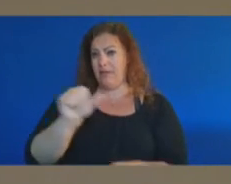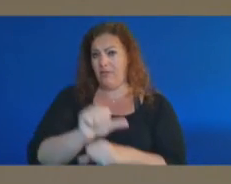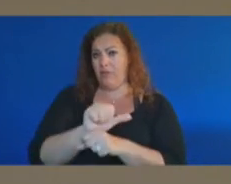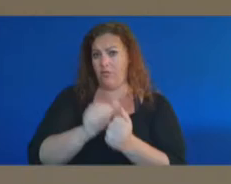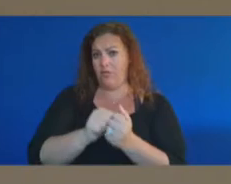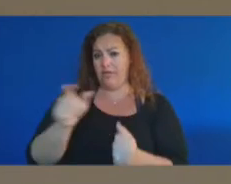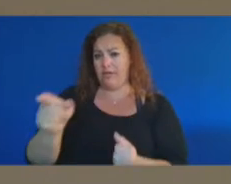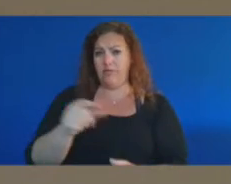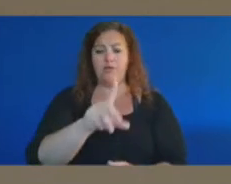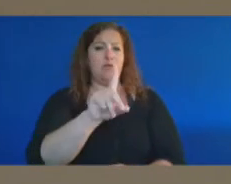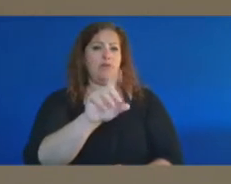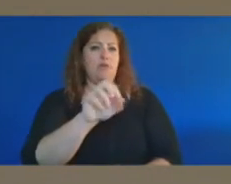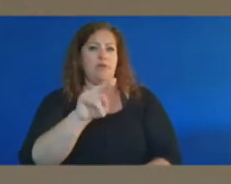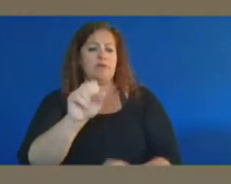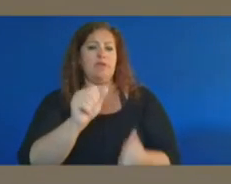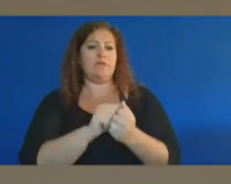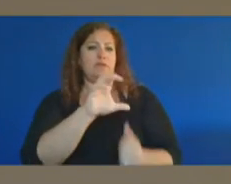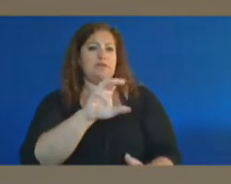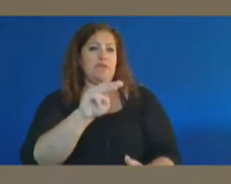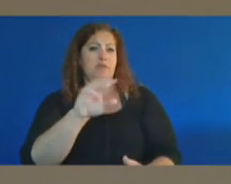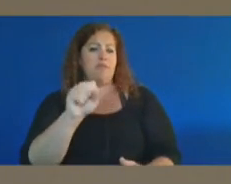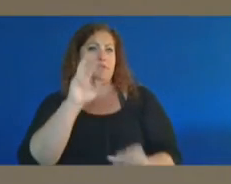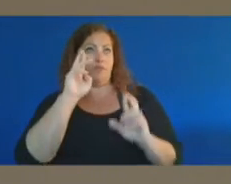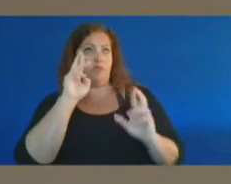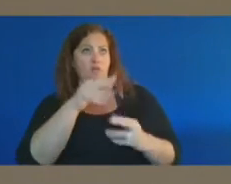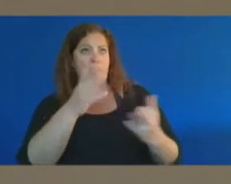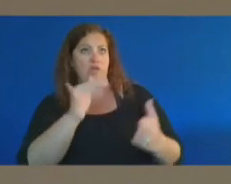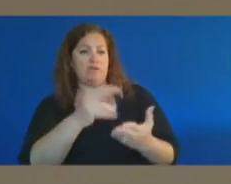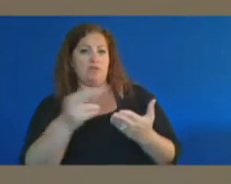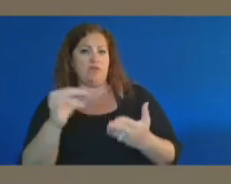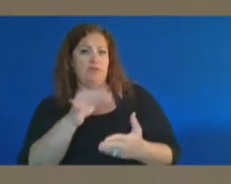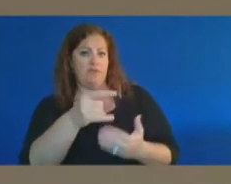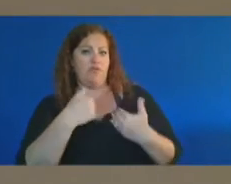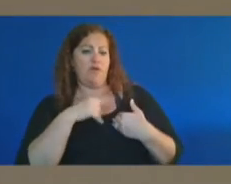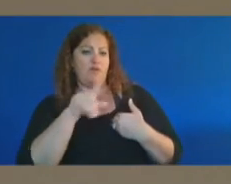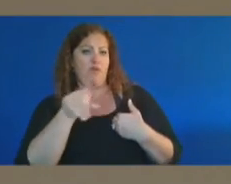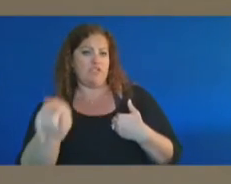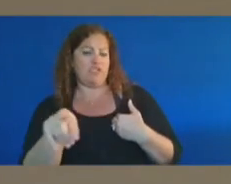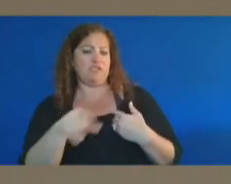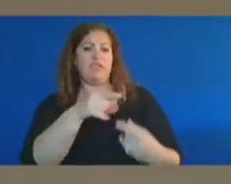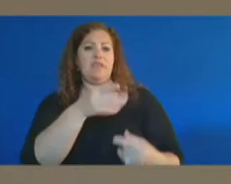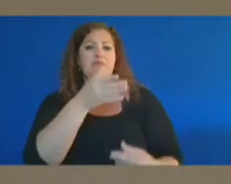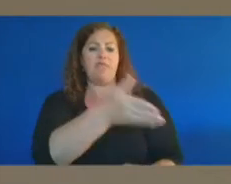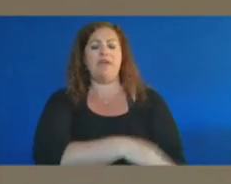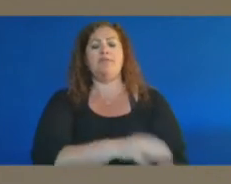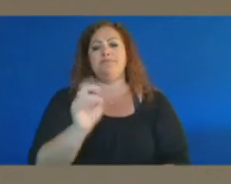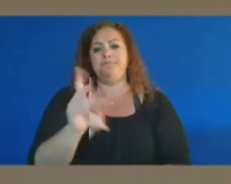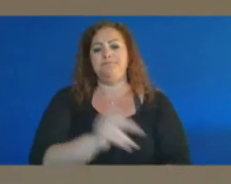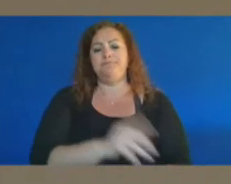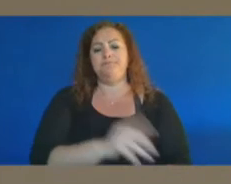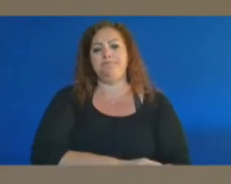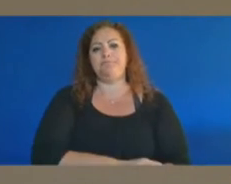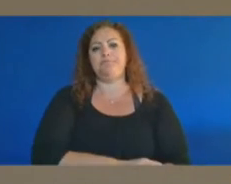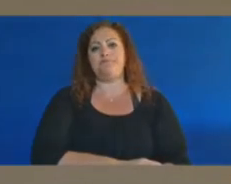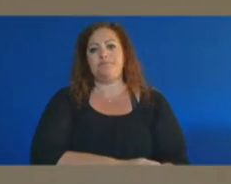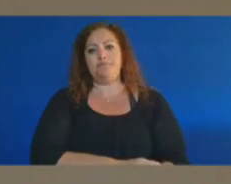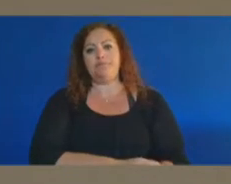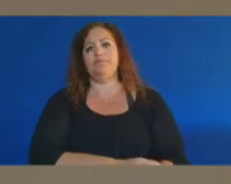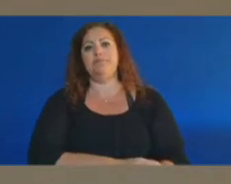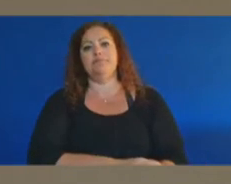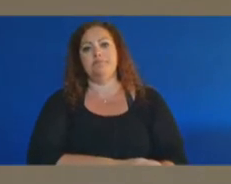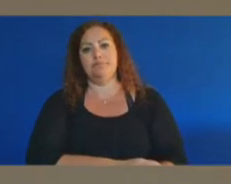Dennis is CMS and we hope he's here as a resource if you have questions there he's up here all right so um he will